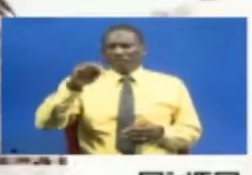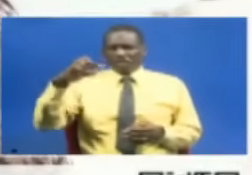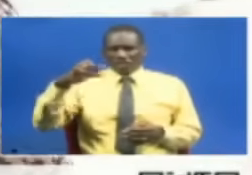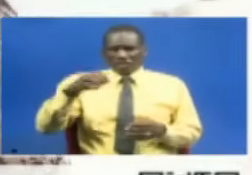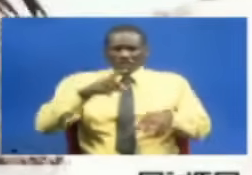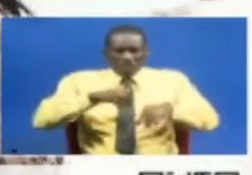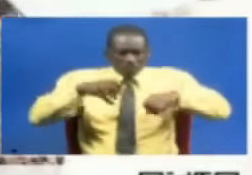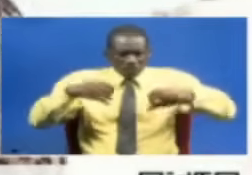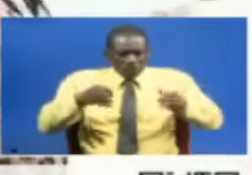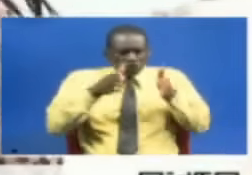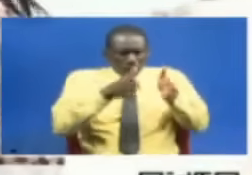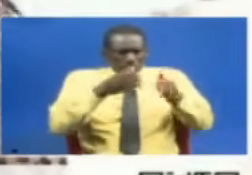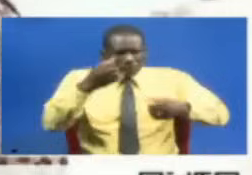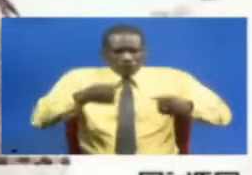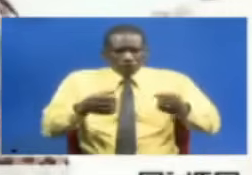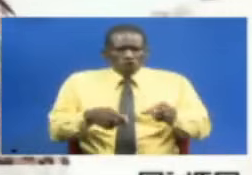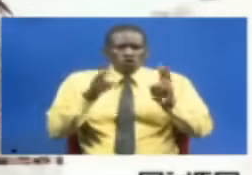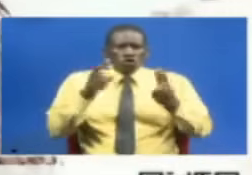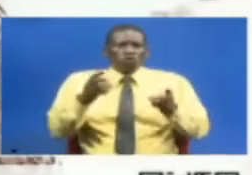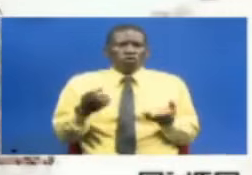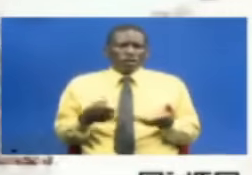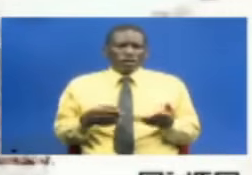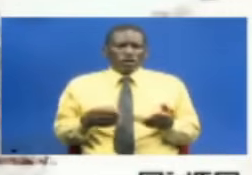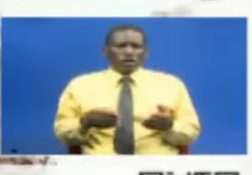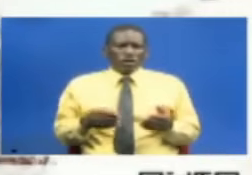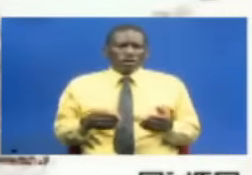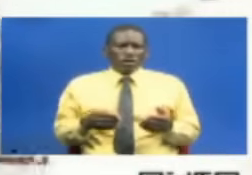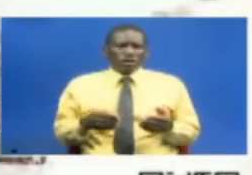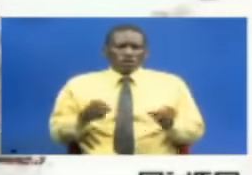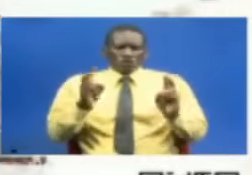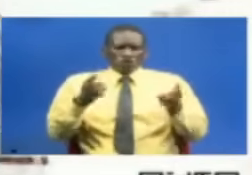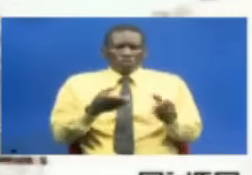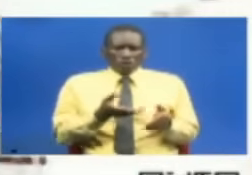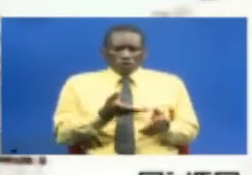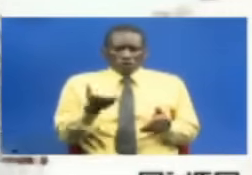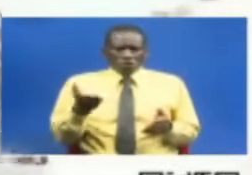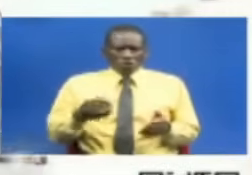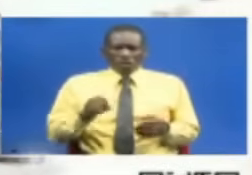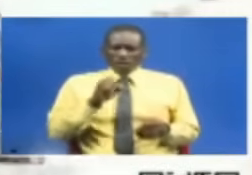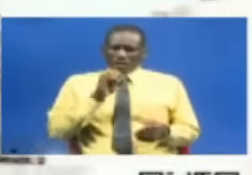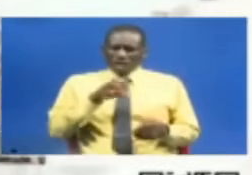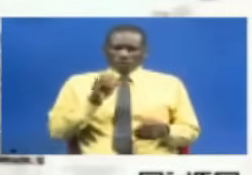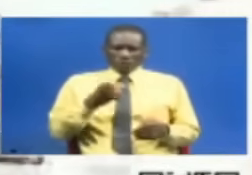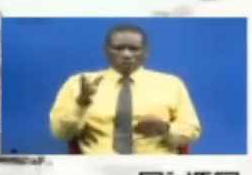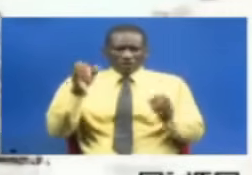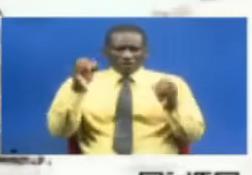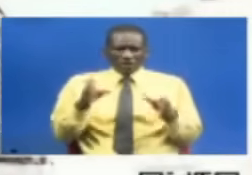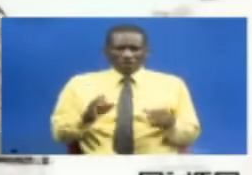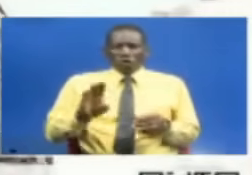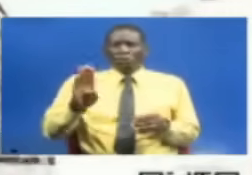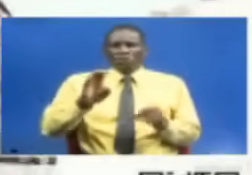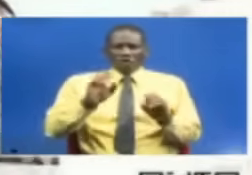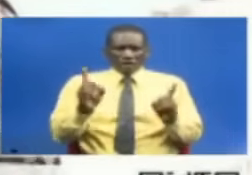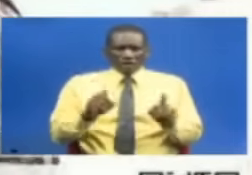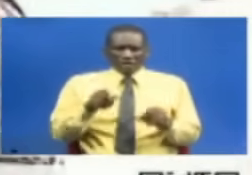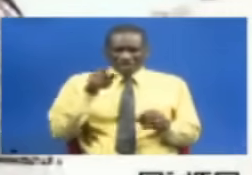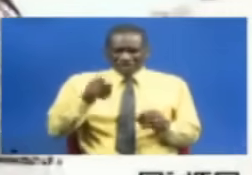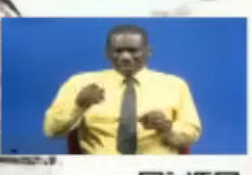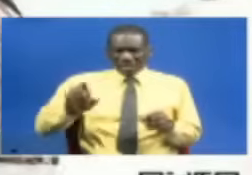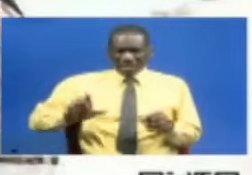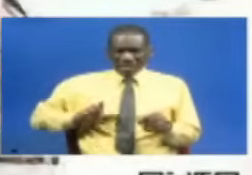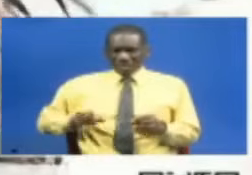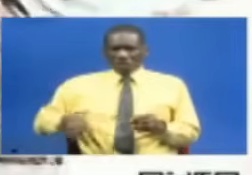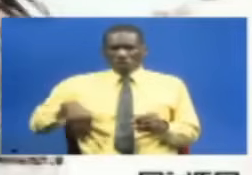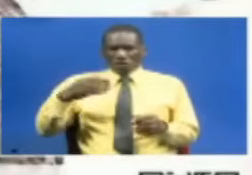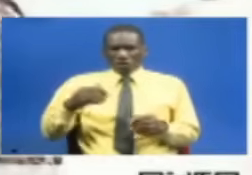car, there is normally akukwangi nao nini kanjos wale wa blue. There's this one lady who's always